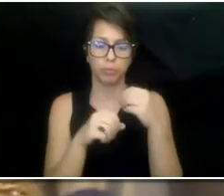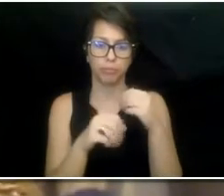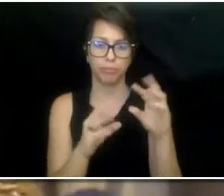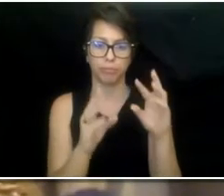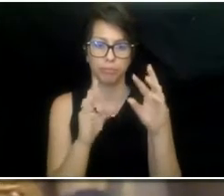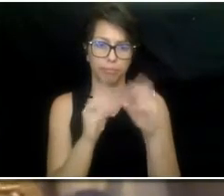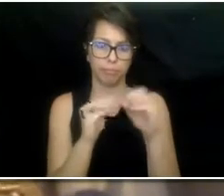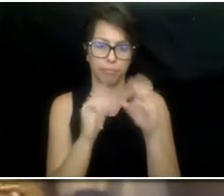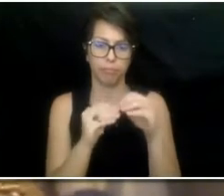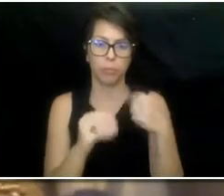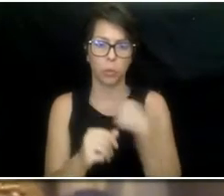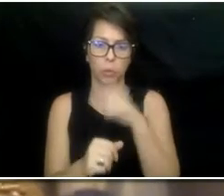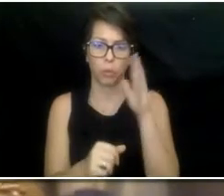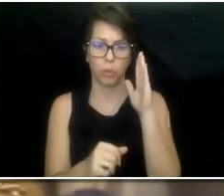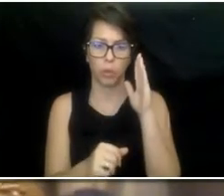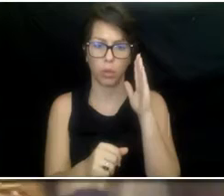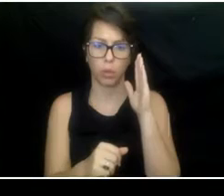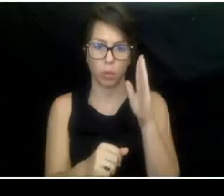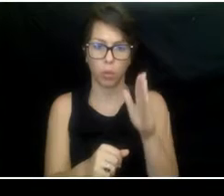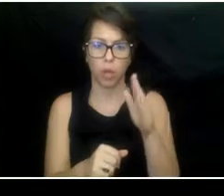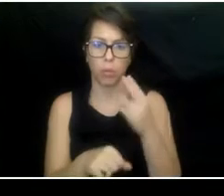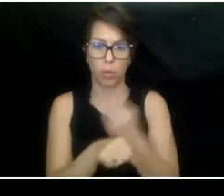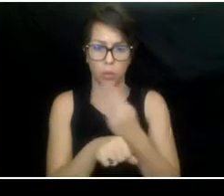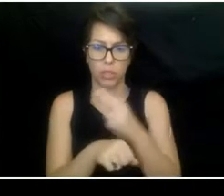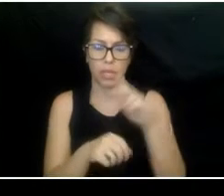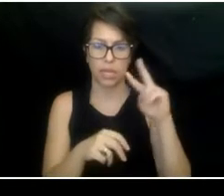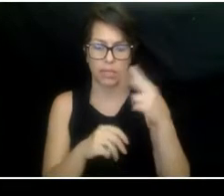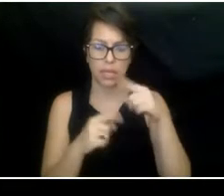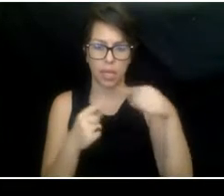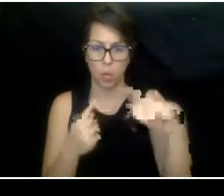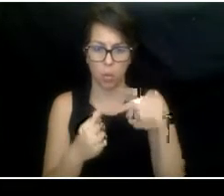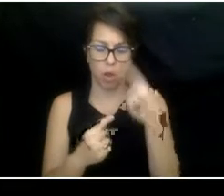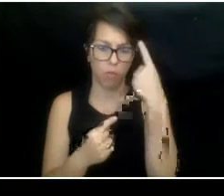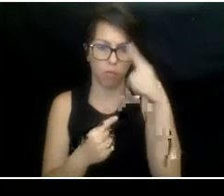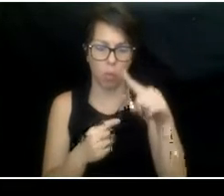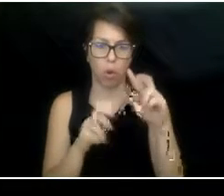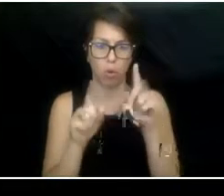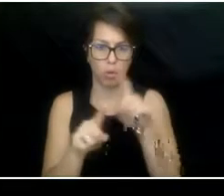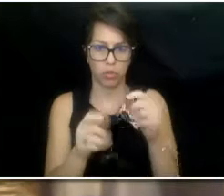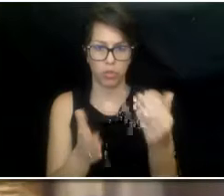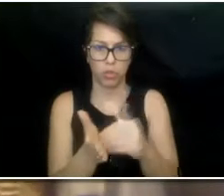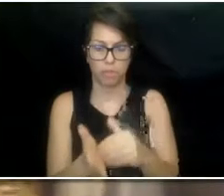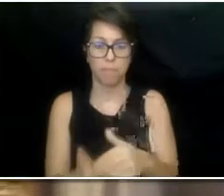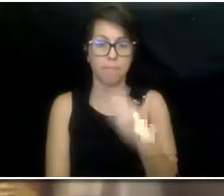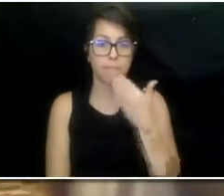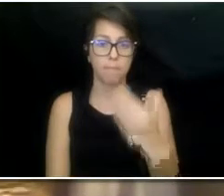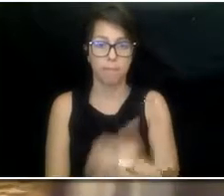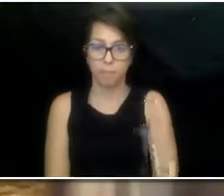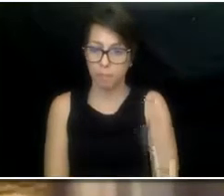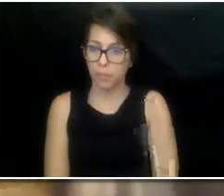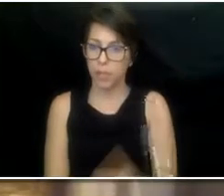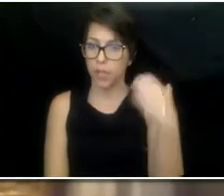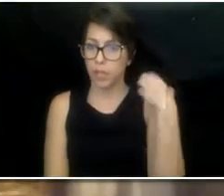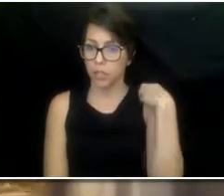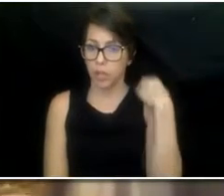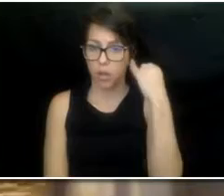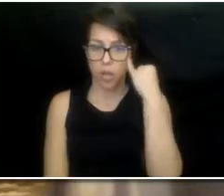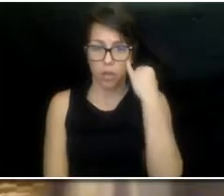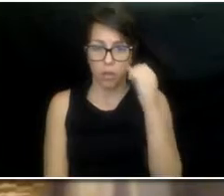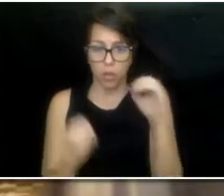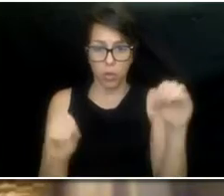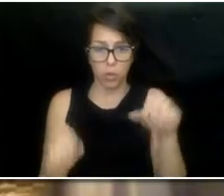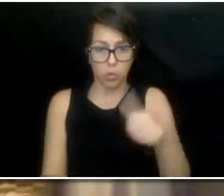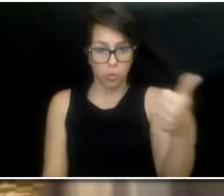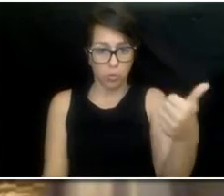testify and the oath yes please do that I will no call on members of the administration to testify